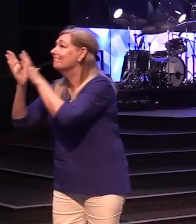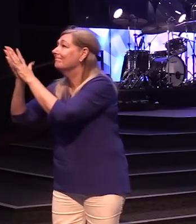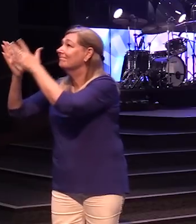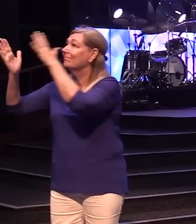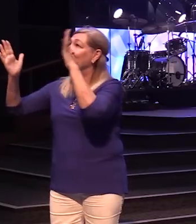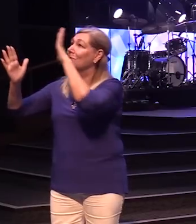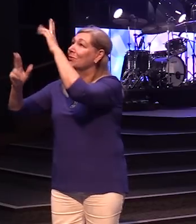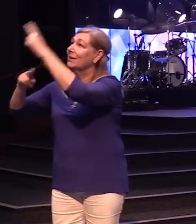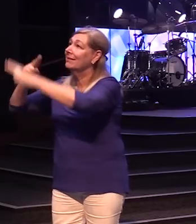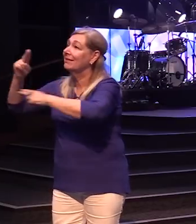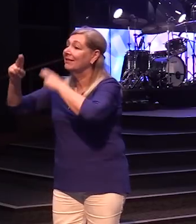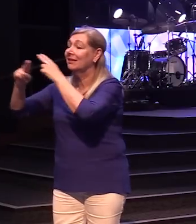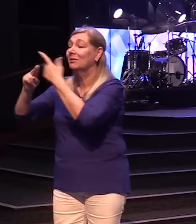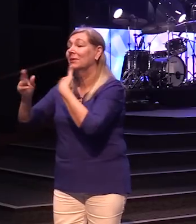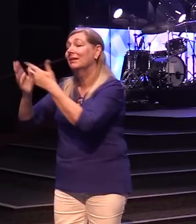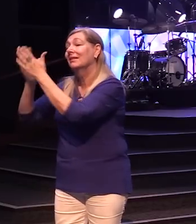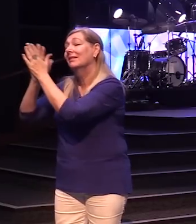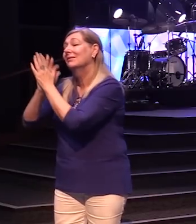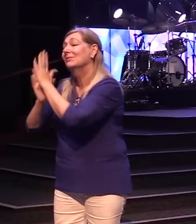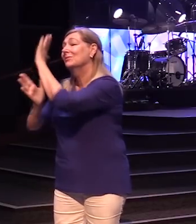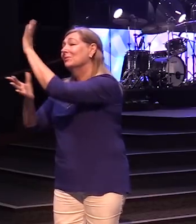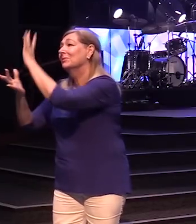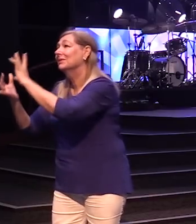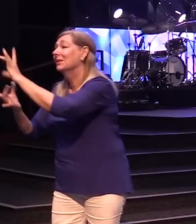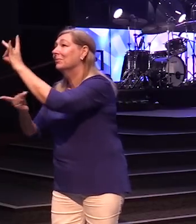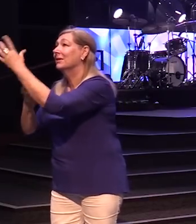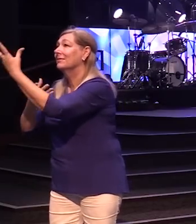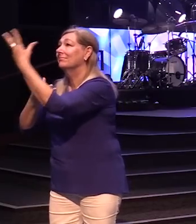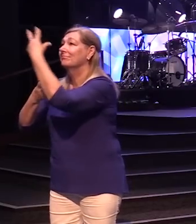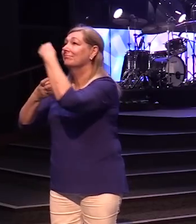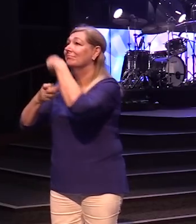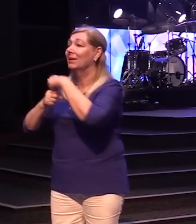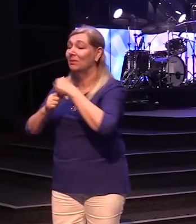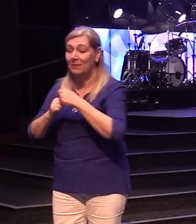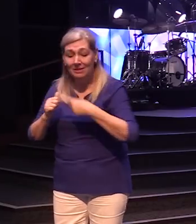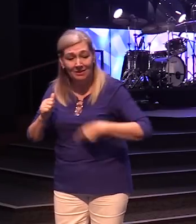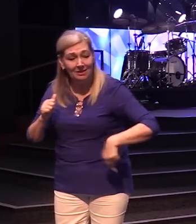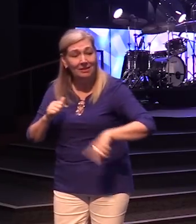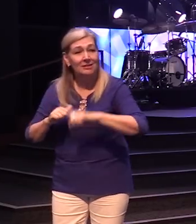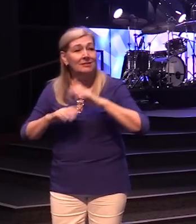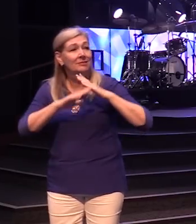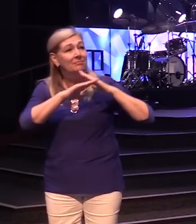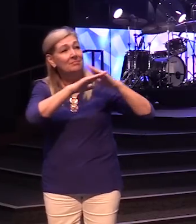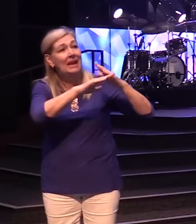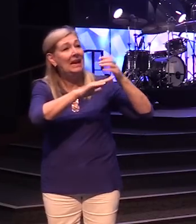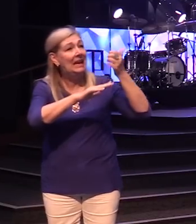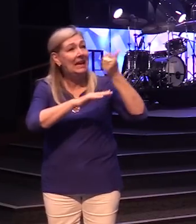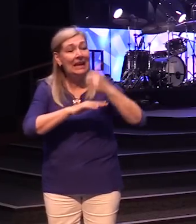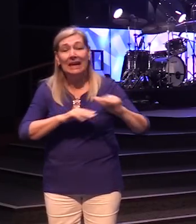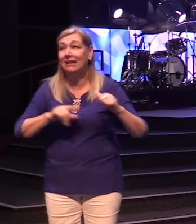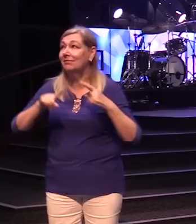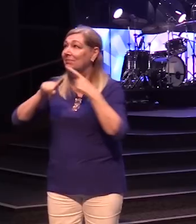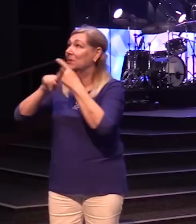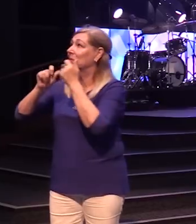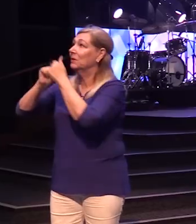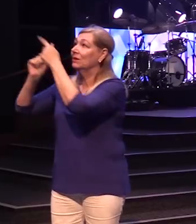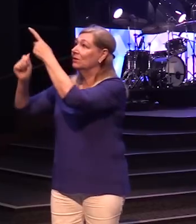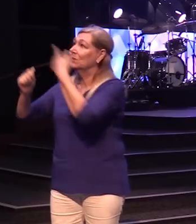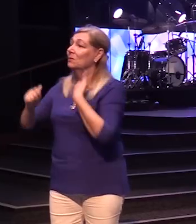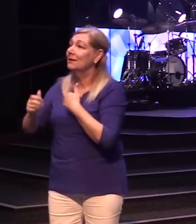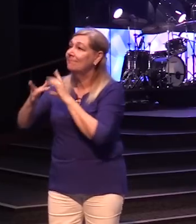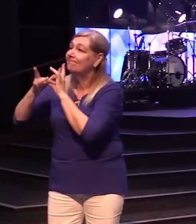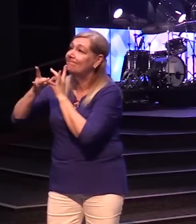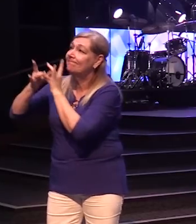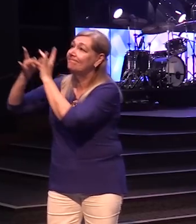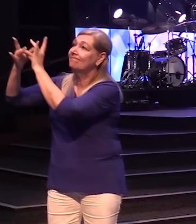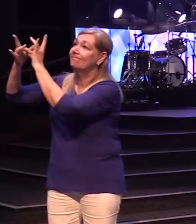And we ask that your Holy Spirit will brush aside every barrier to divine communication.